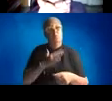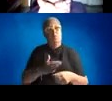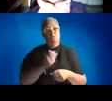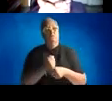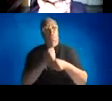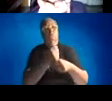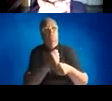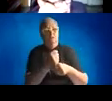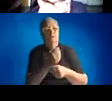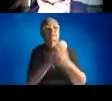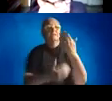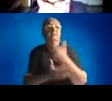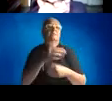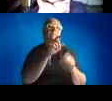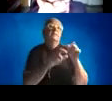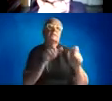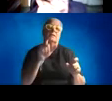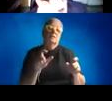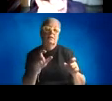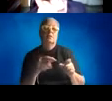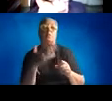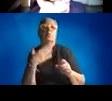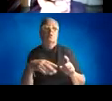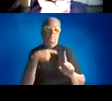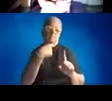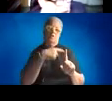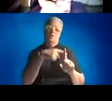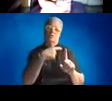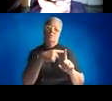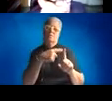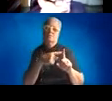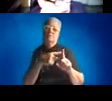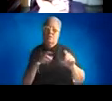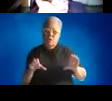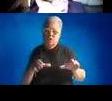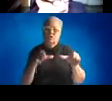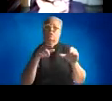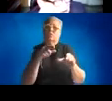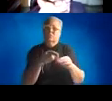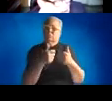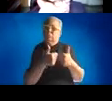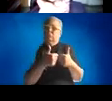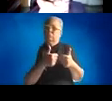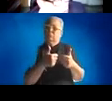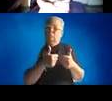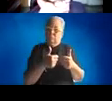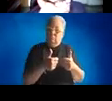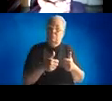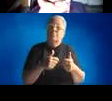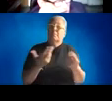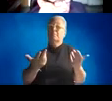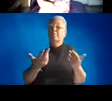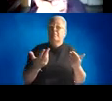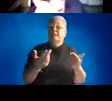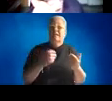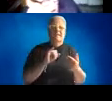disabled people. And using positive action like that is a way, because otherwise it's very likely that disabled people wouldn't be voted